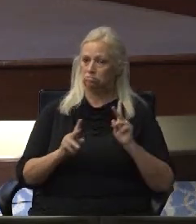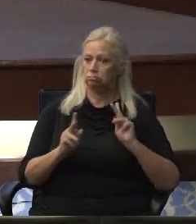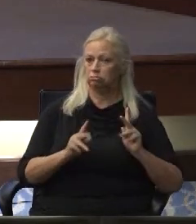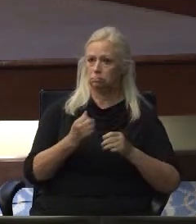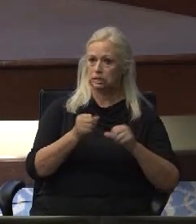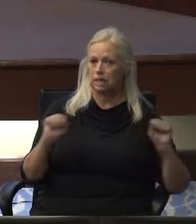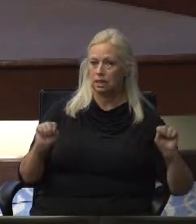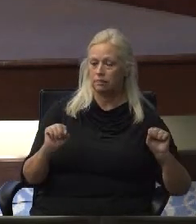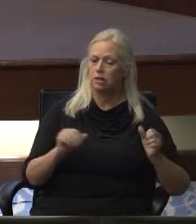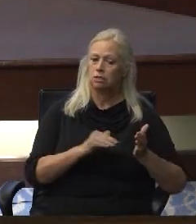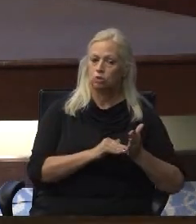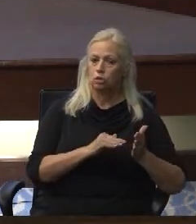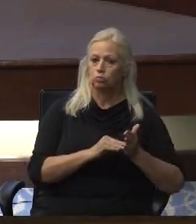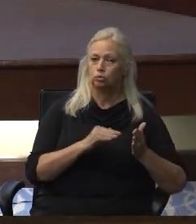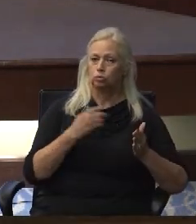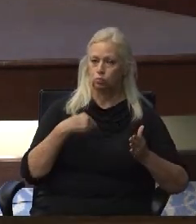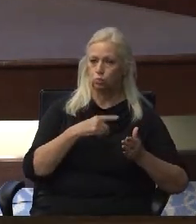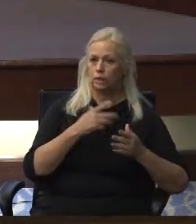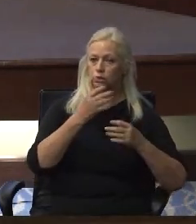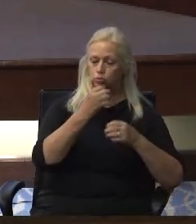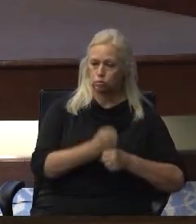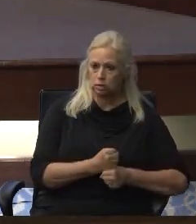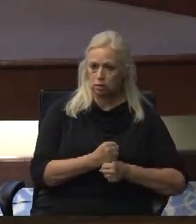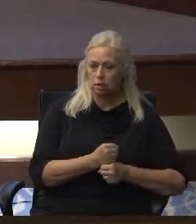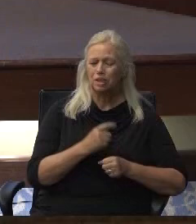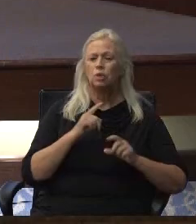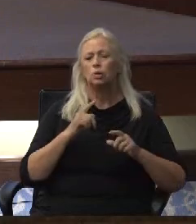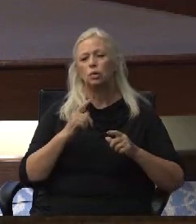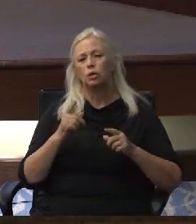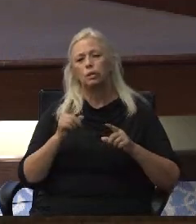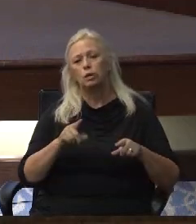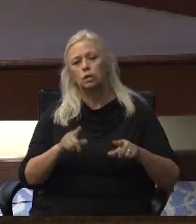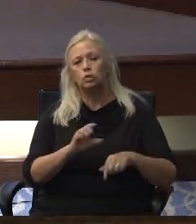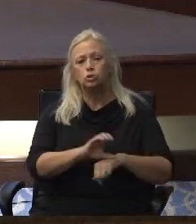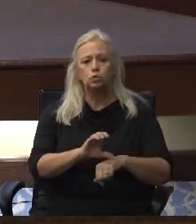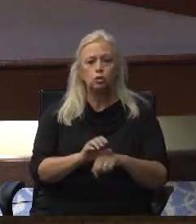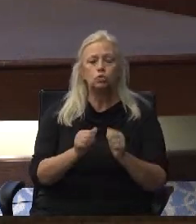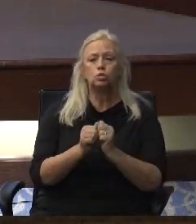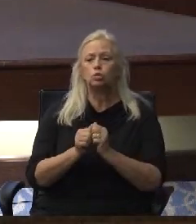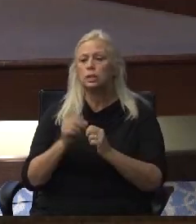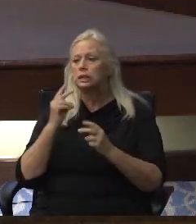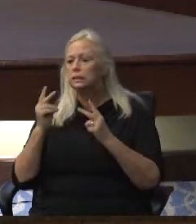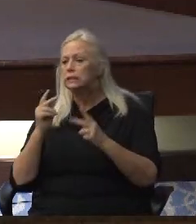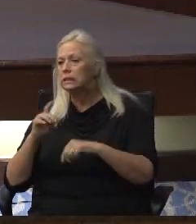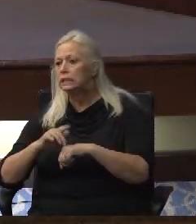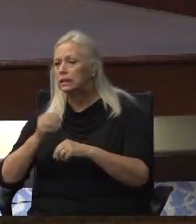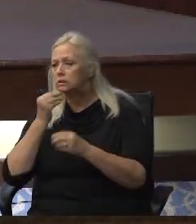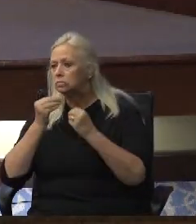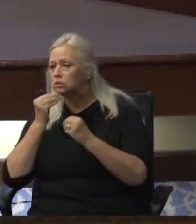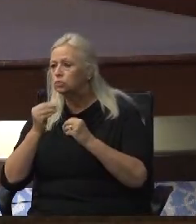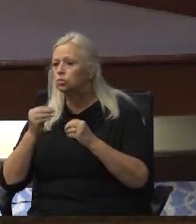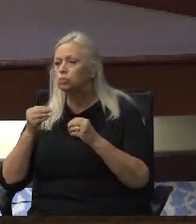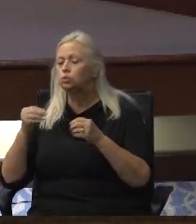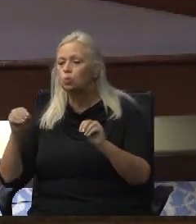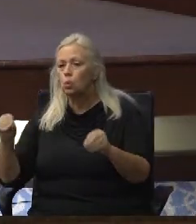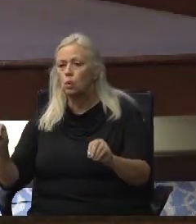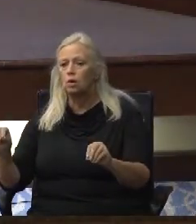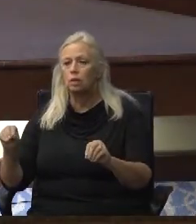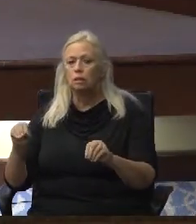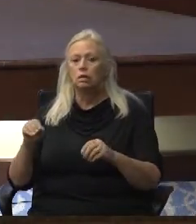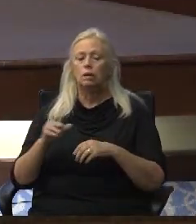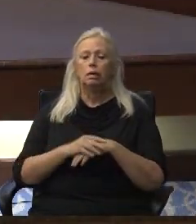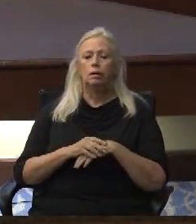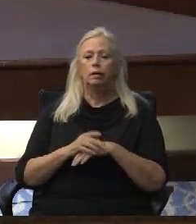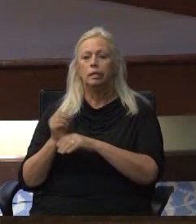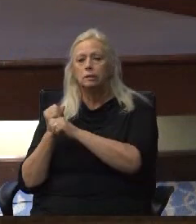we've trusted for years, that we go to church with, that we see at the grocery store, that have coached our kids' Little League teams. These are people that we